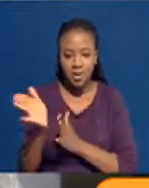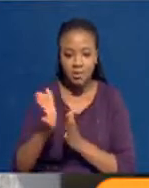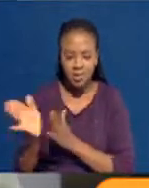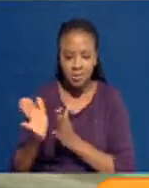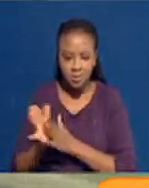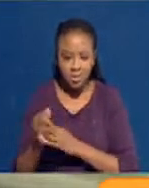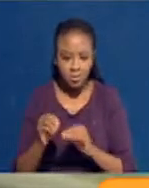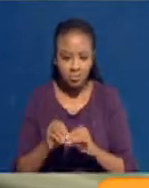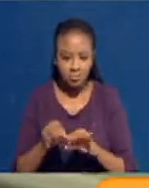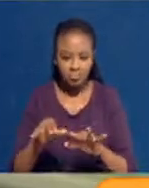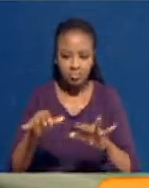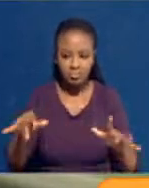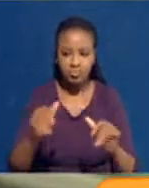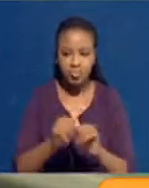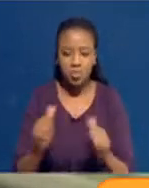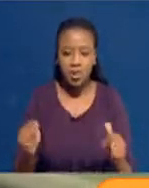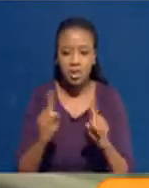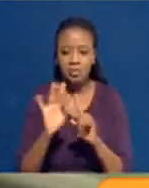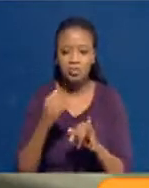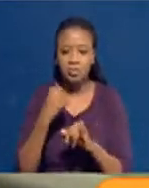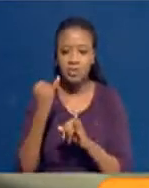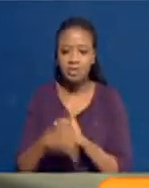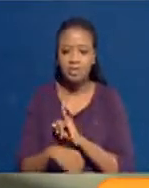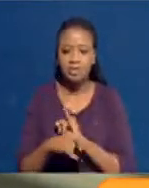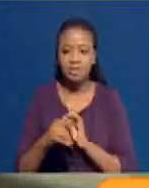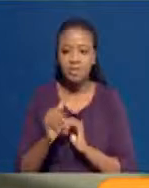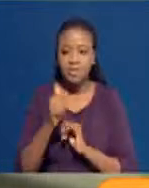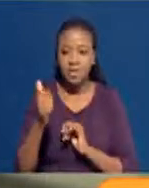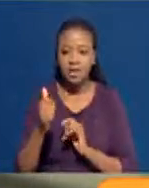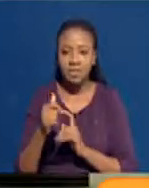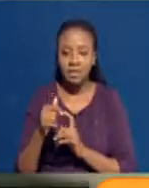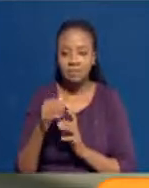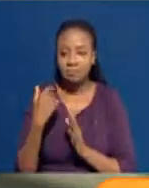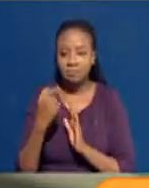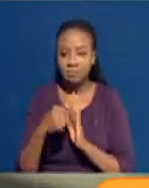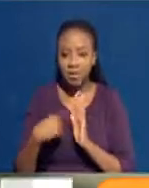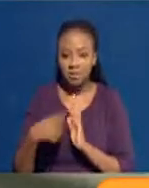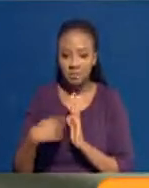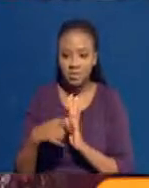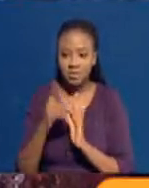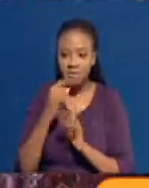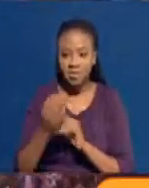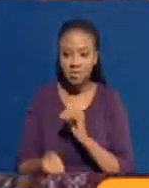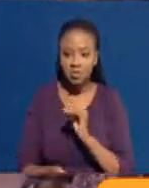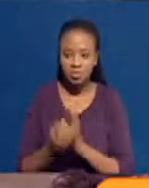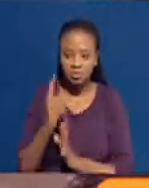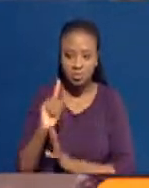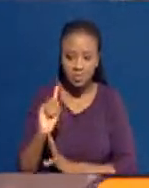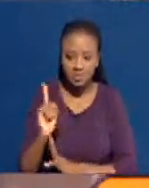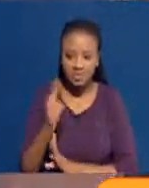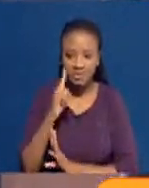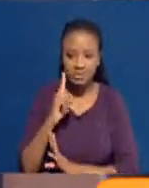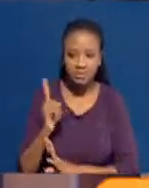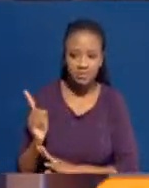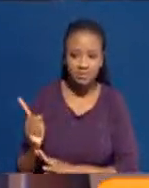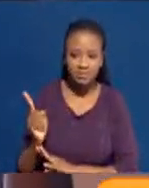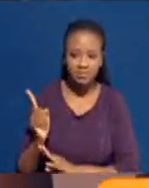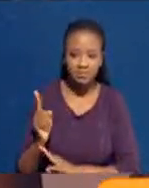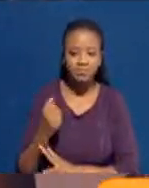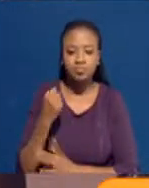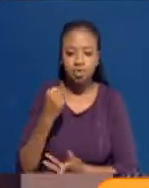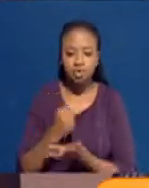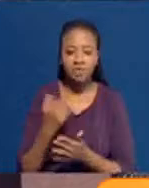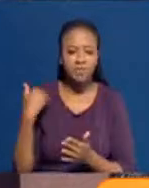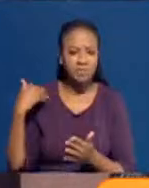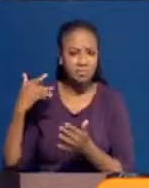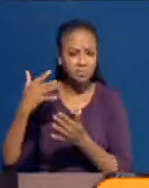expansion. Finally, mattress manufacturer Superform has launched its first ever mattress showroom after 39